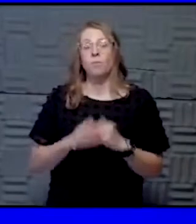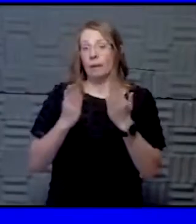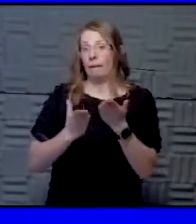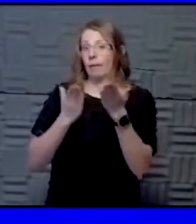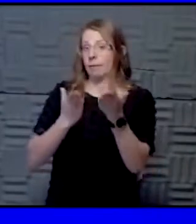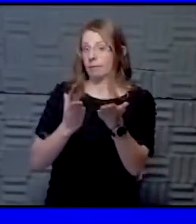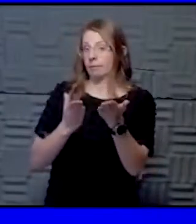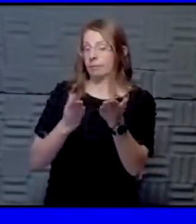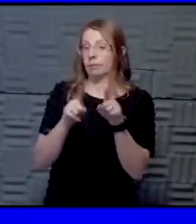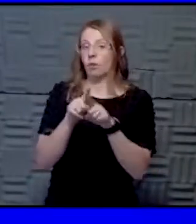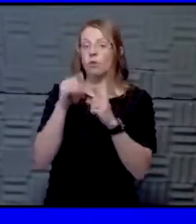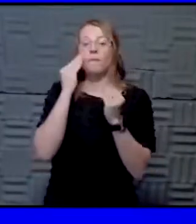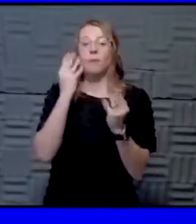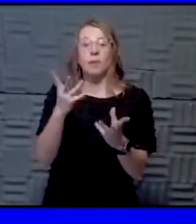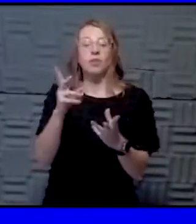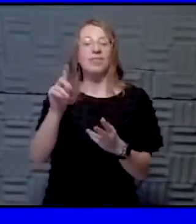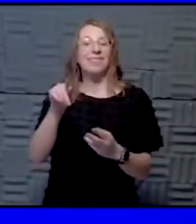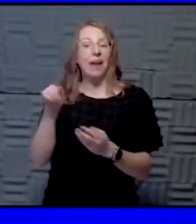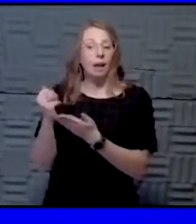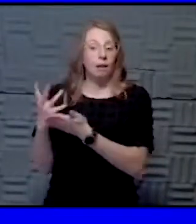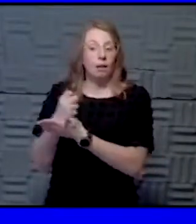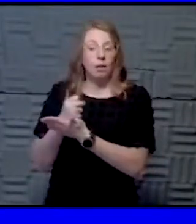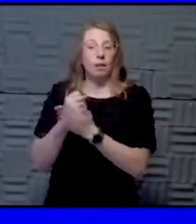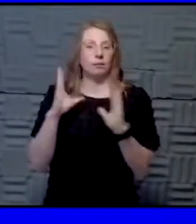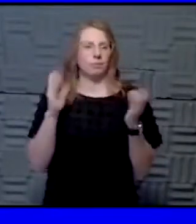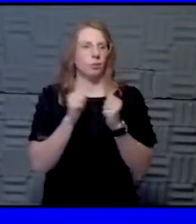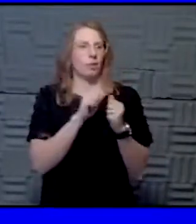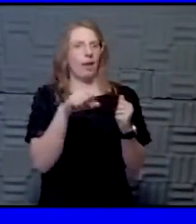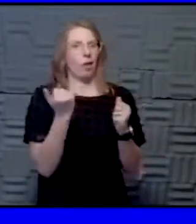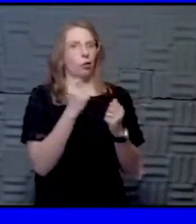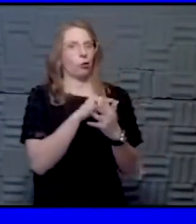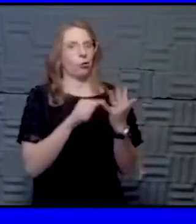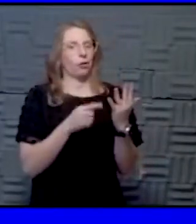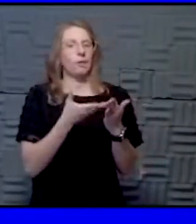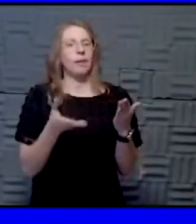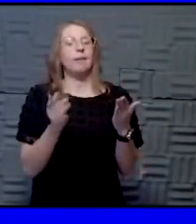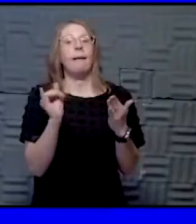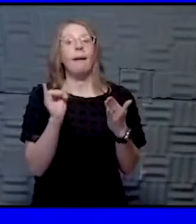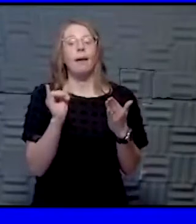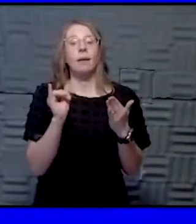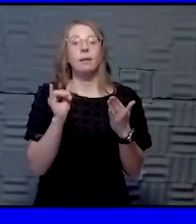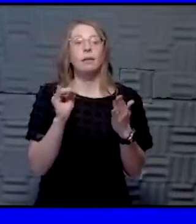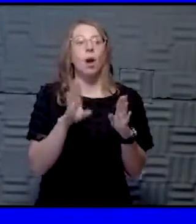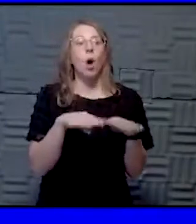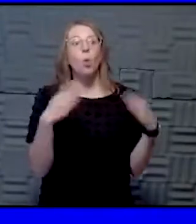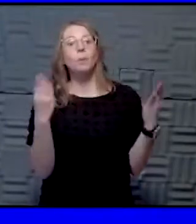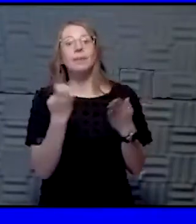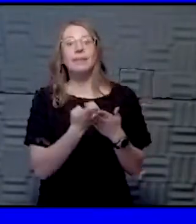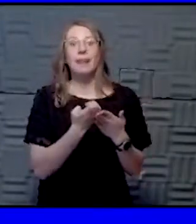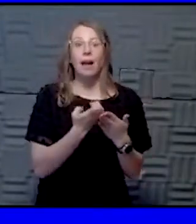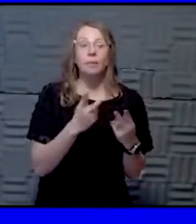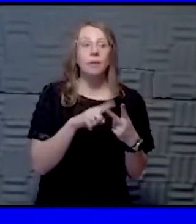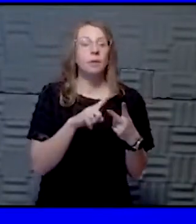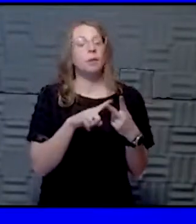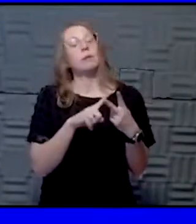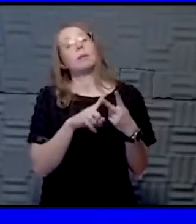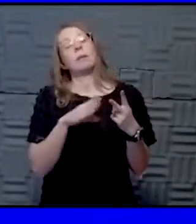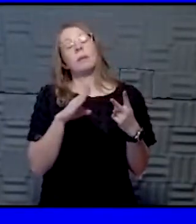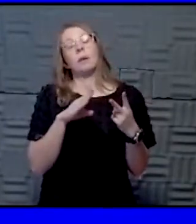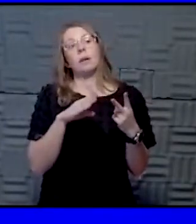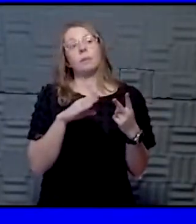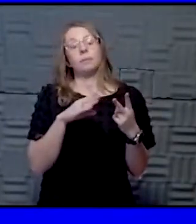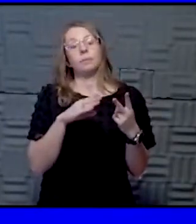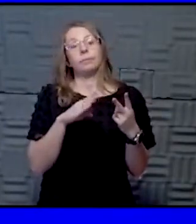guidance and information and data versus other things such as opening up the economy, getting back